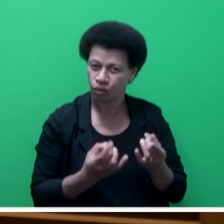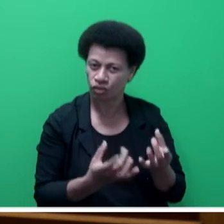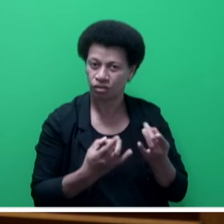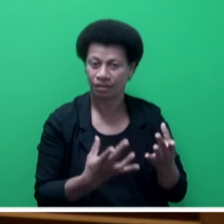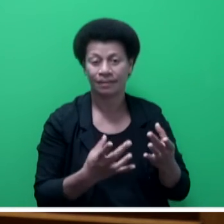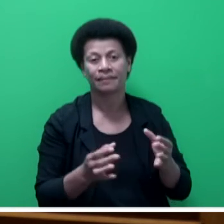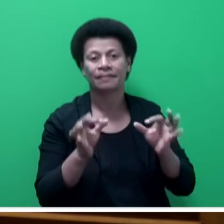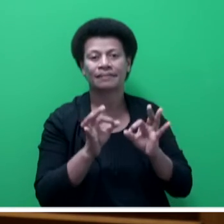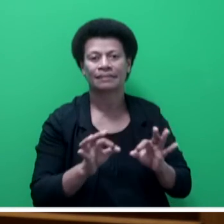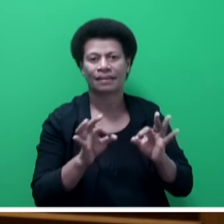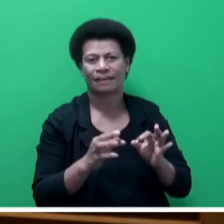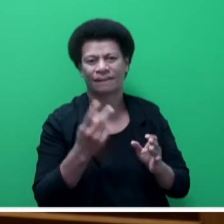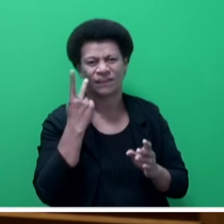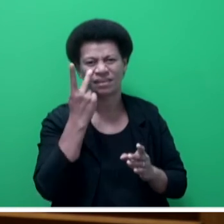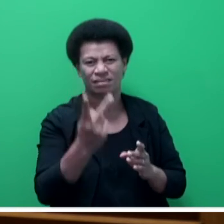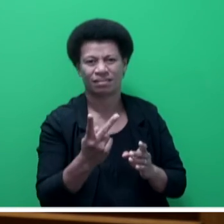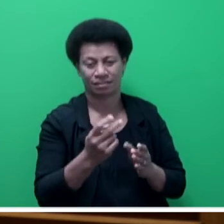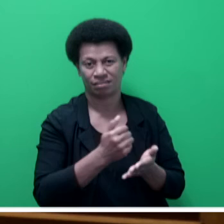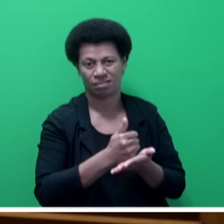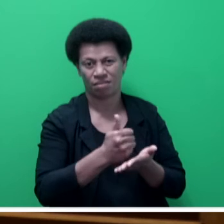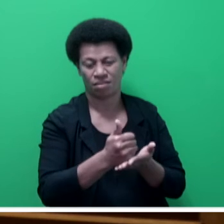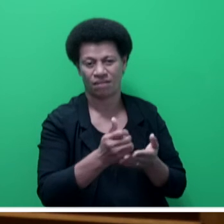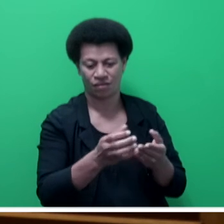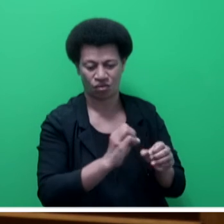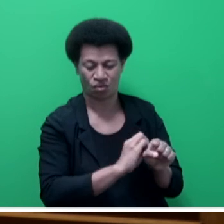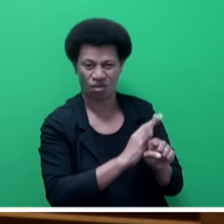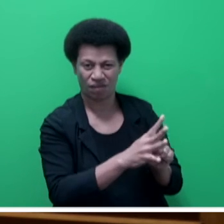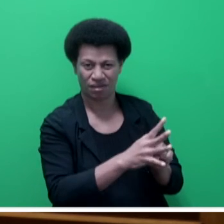have visitor numbers resuming to the pre-COVID levels, and whilst